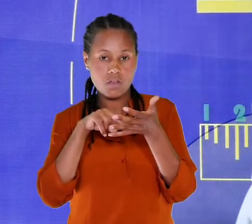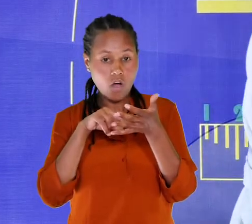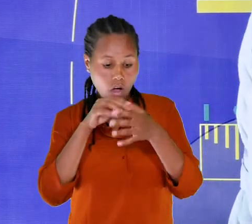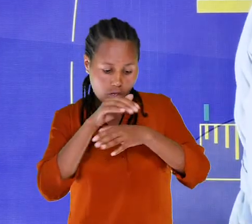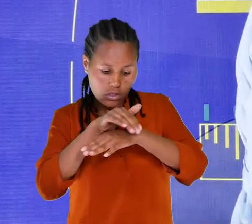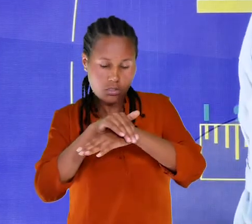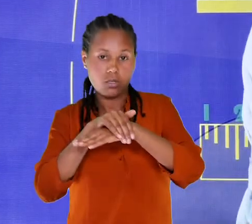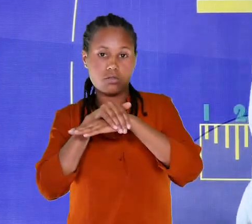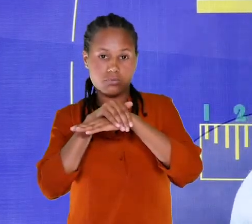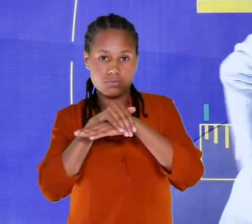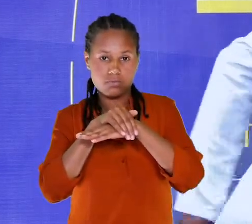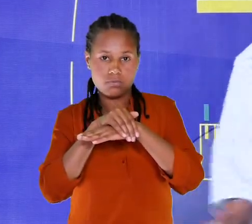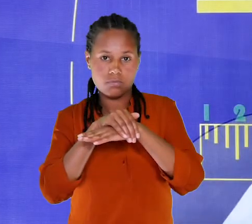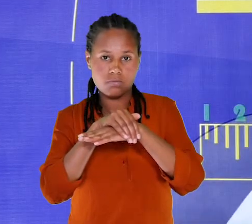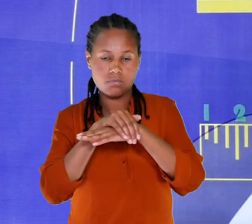English.